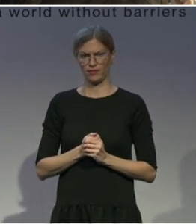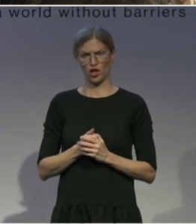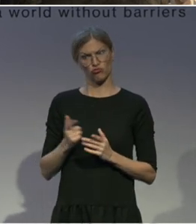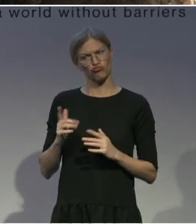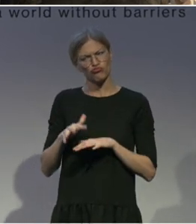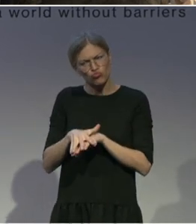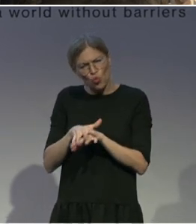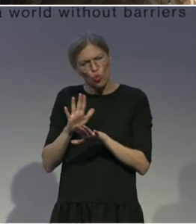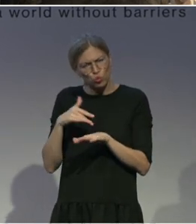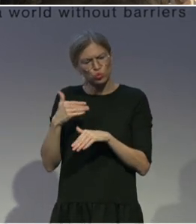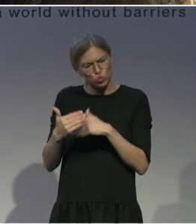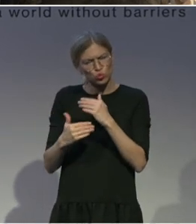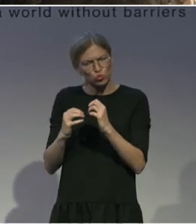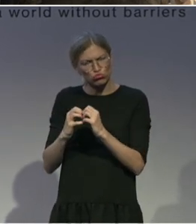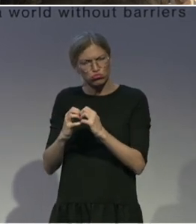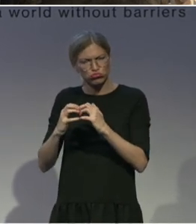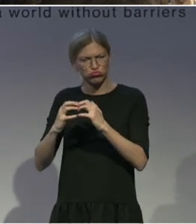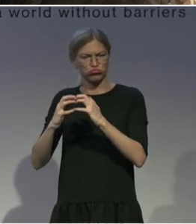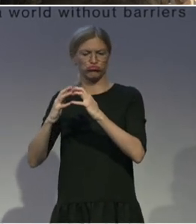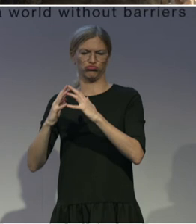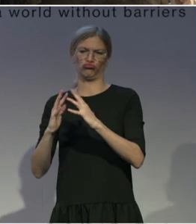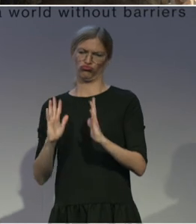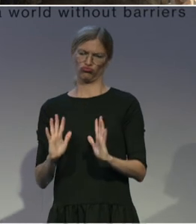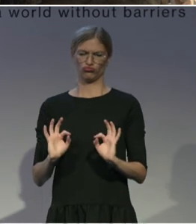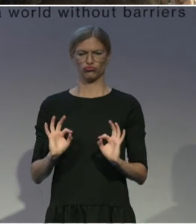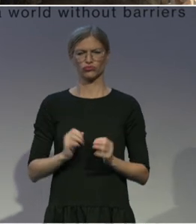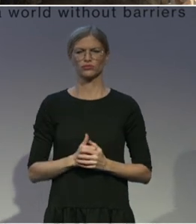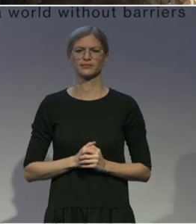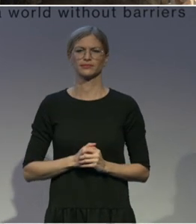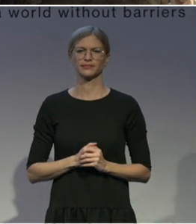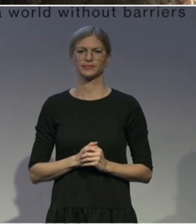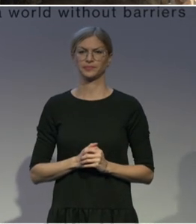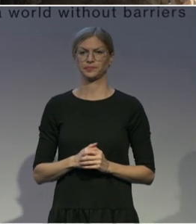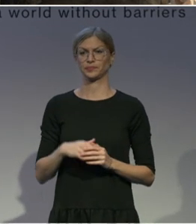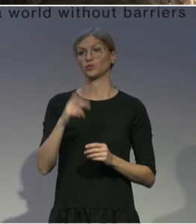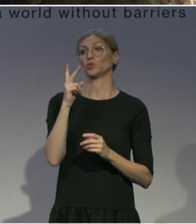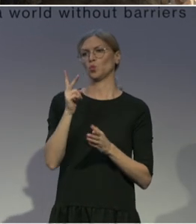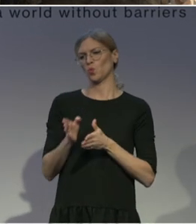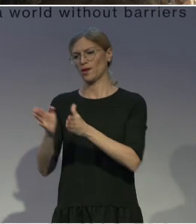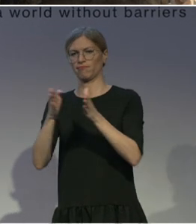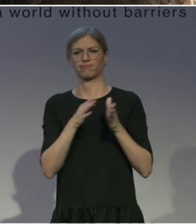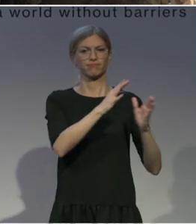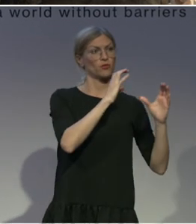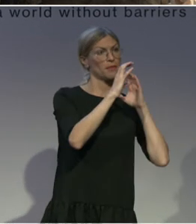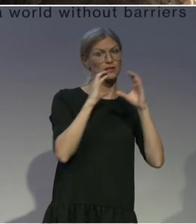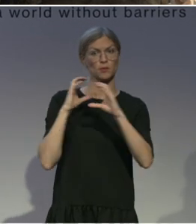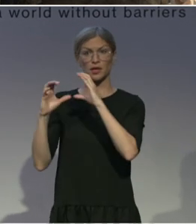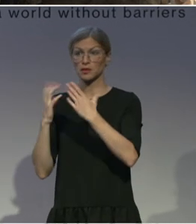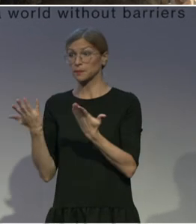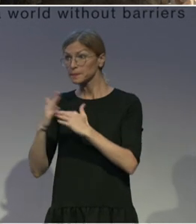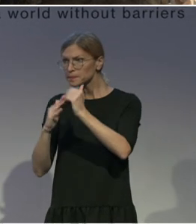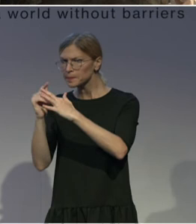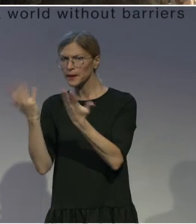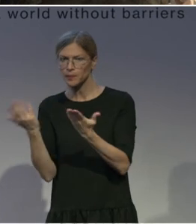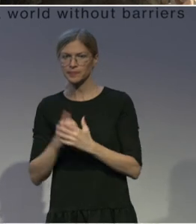with, and there's some kind of accountability through the two-way communication structure. So I just close really by saying